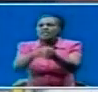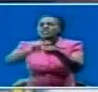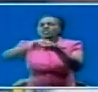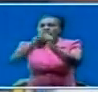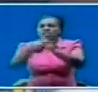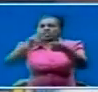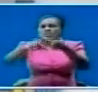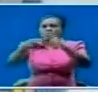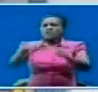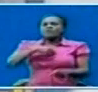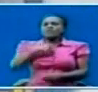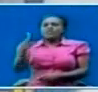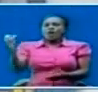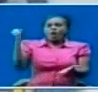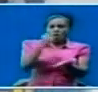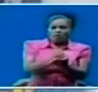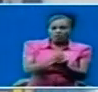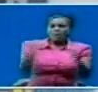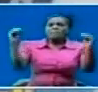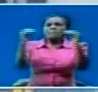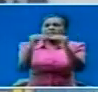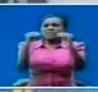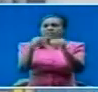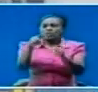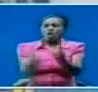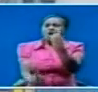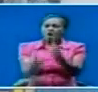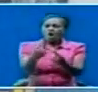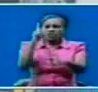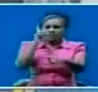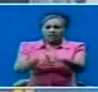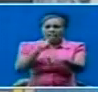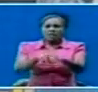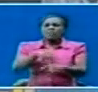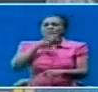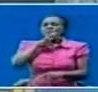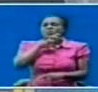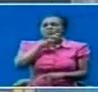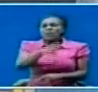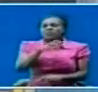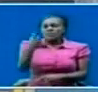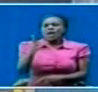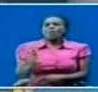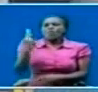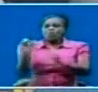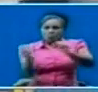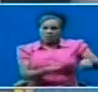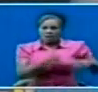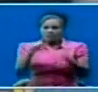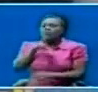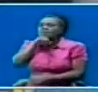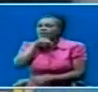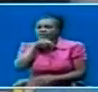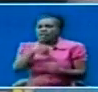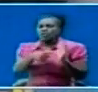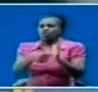stunt visiting Kidero at his office. The meeting coming hot on the heels of the booing incident at Uhuru Park. Raila would later